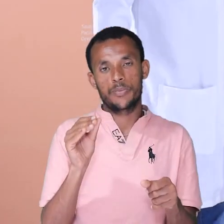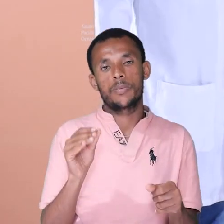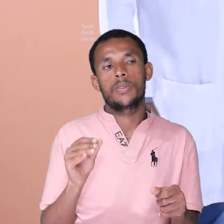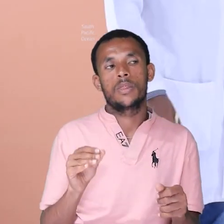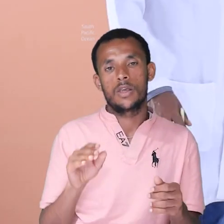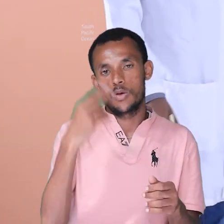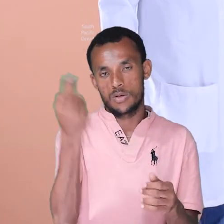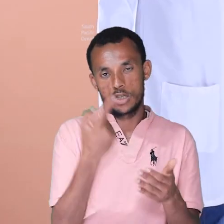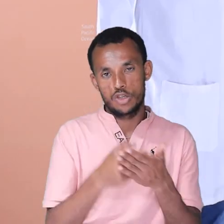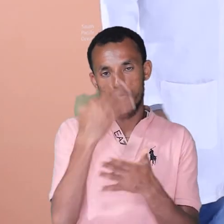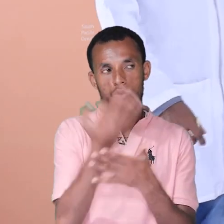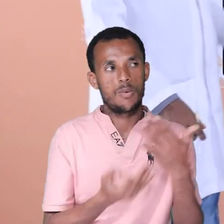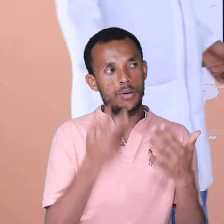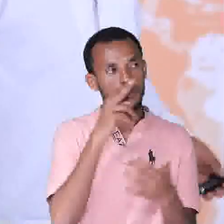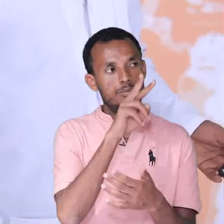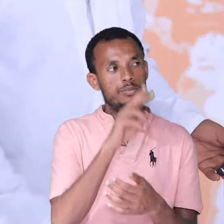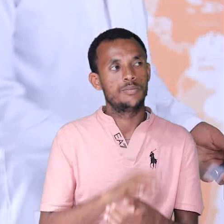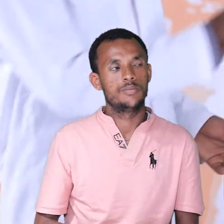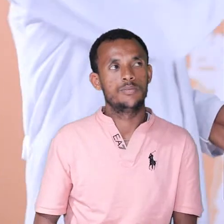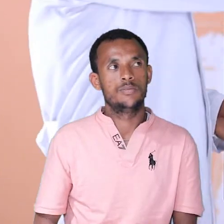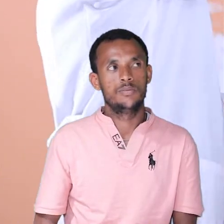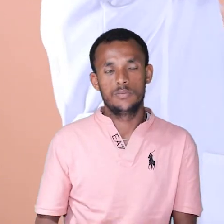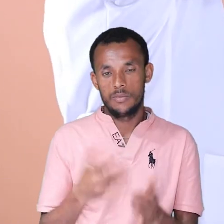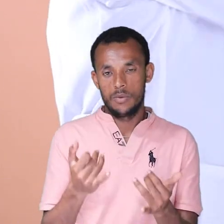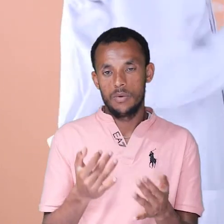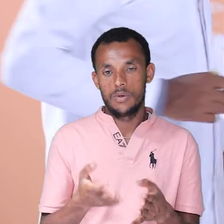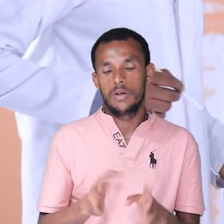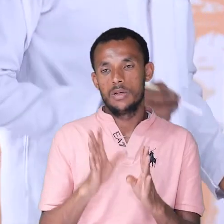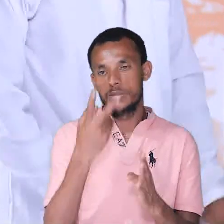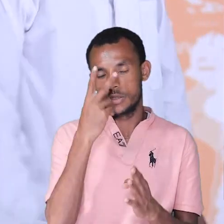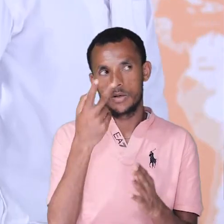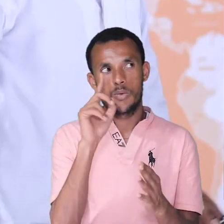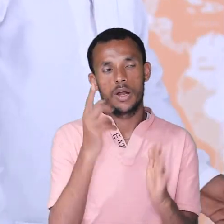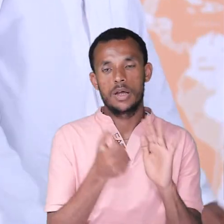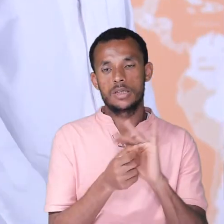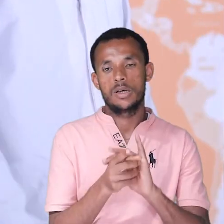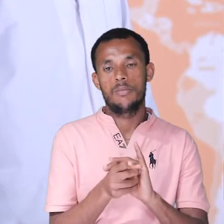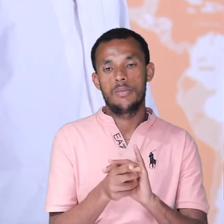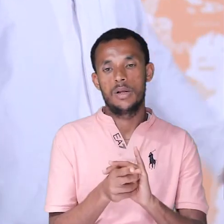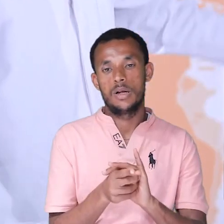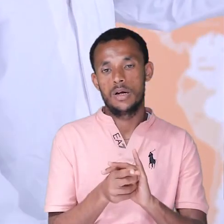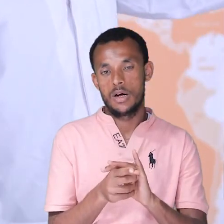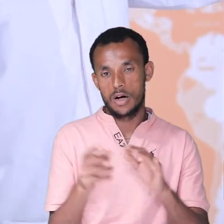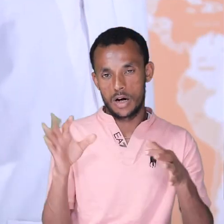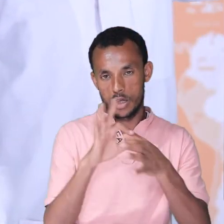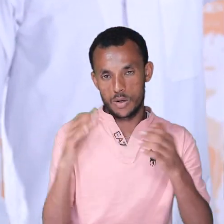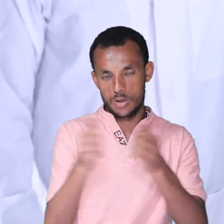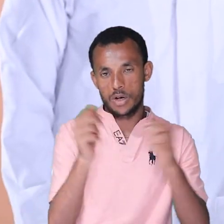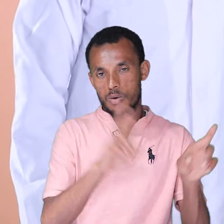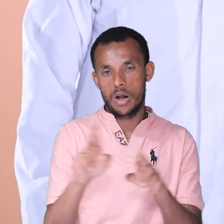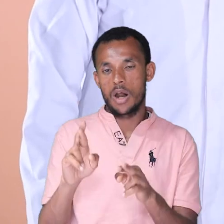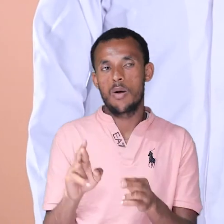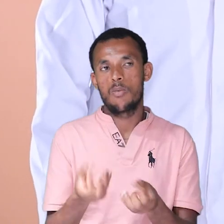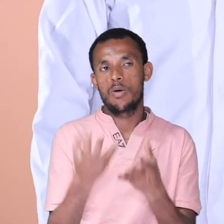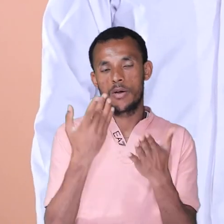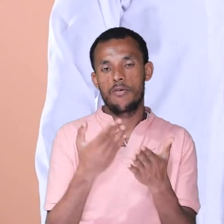by using these formulas. Now let me see example related on regular polygons. Find the area of